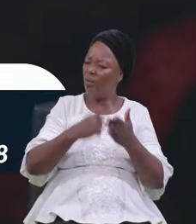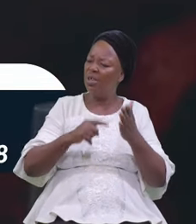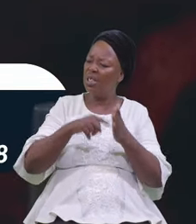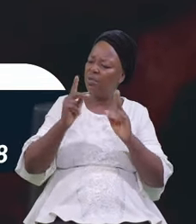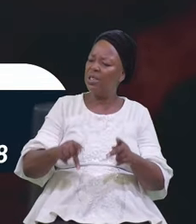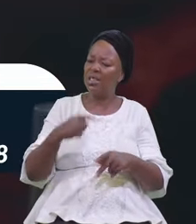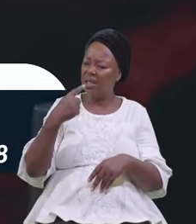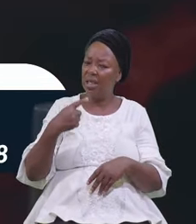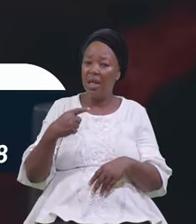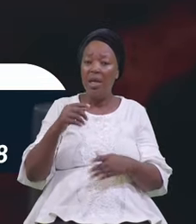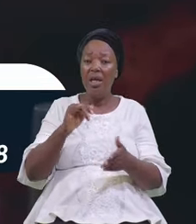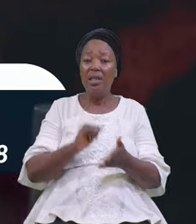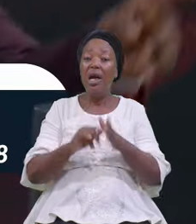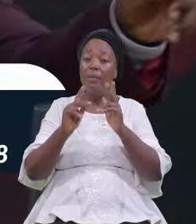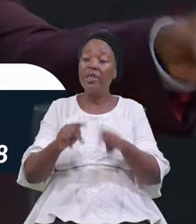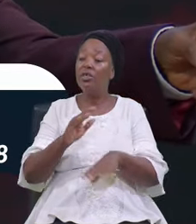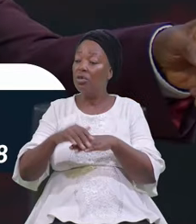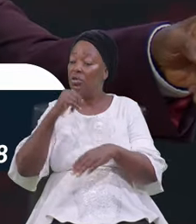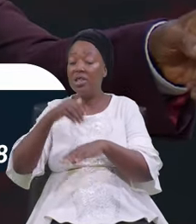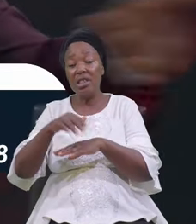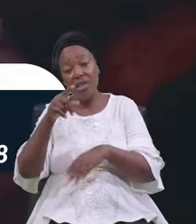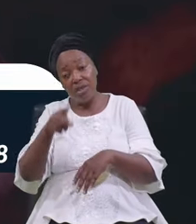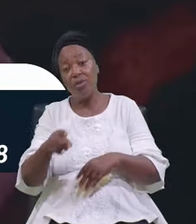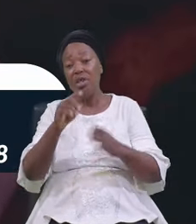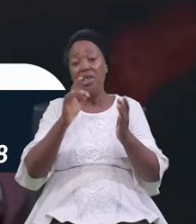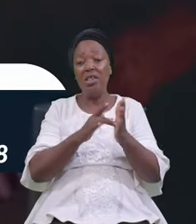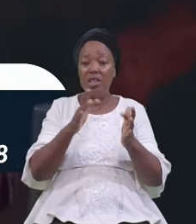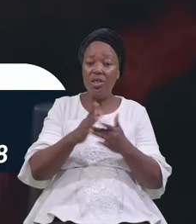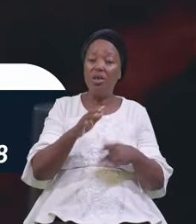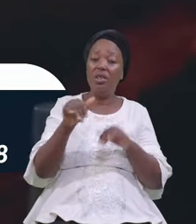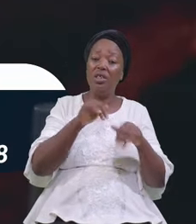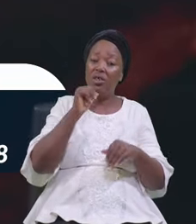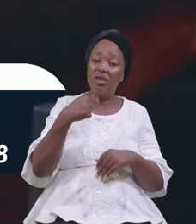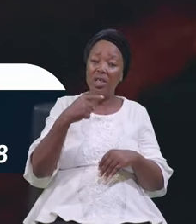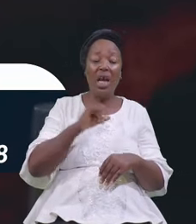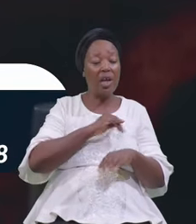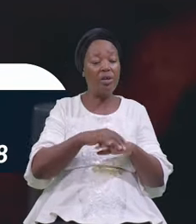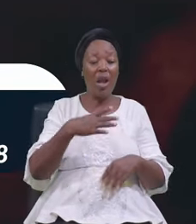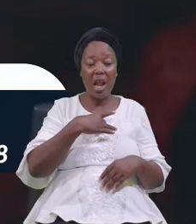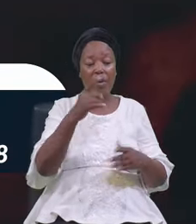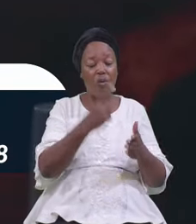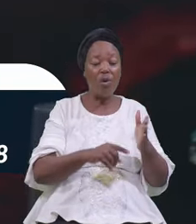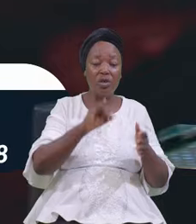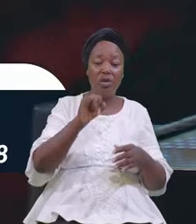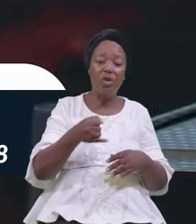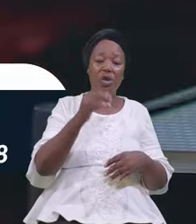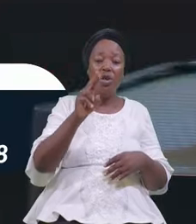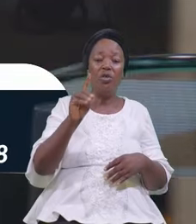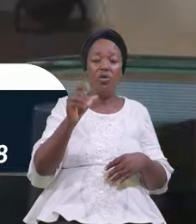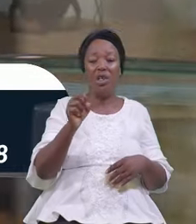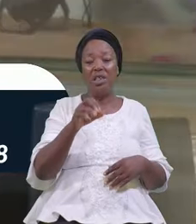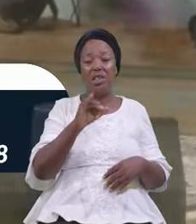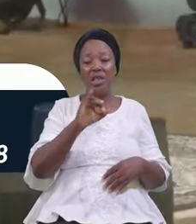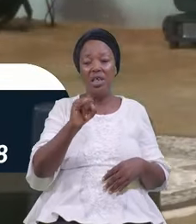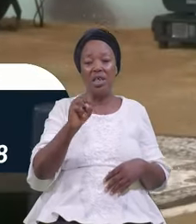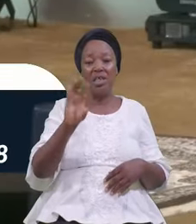said. So-and-so did not send you. Jesus did not say, I don't like what Judas Iscariot is planning.